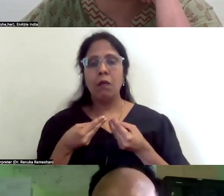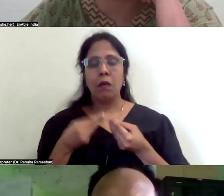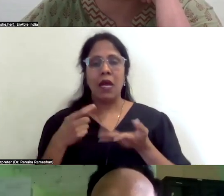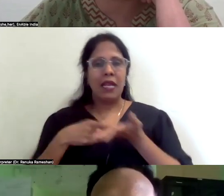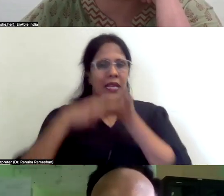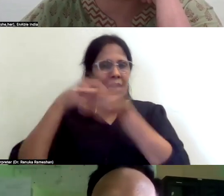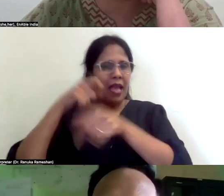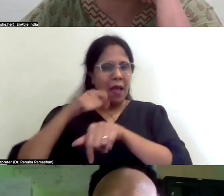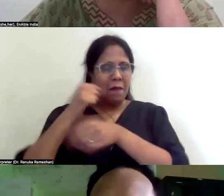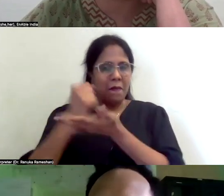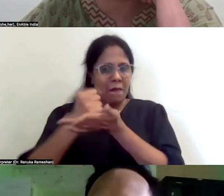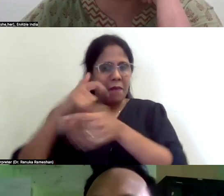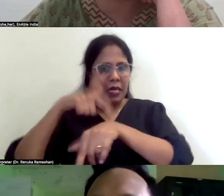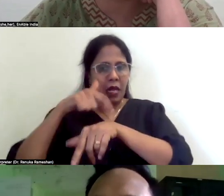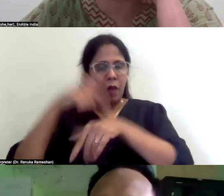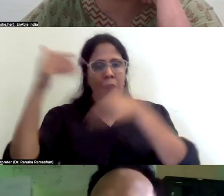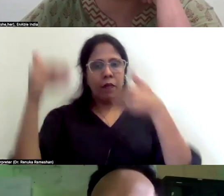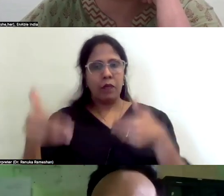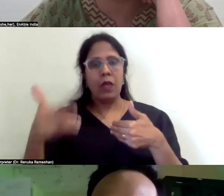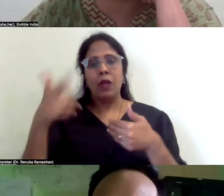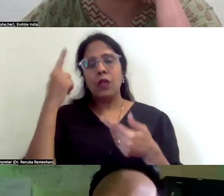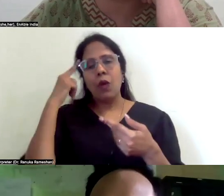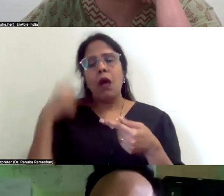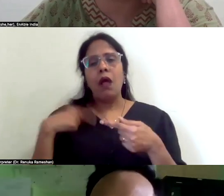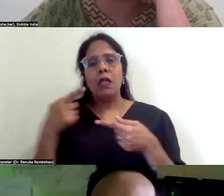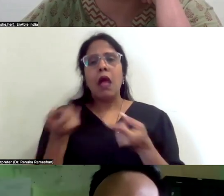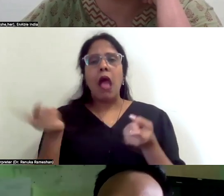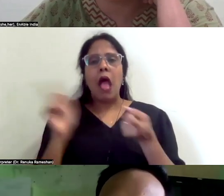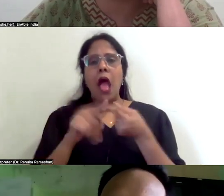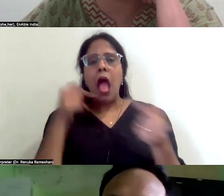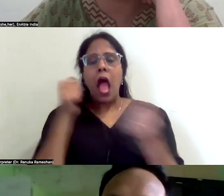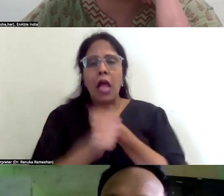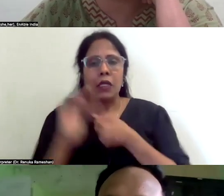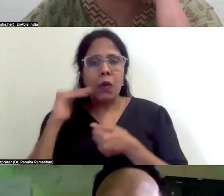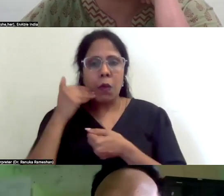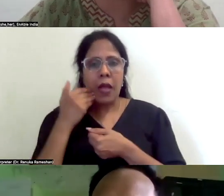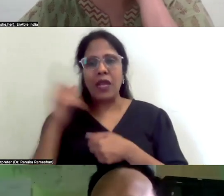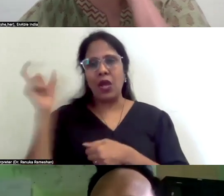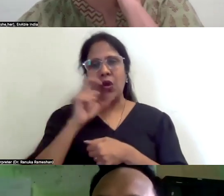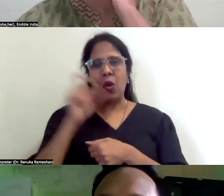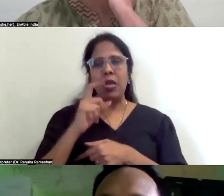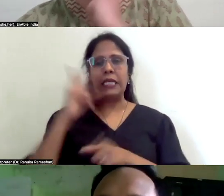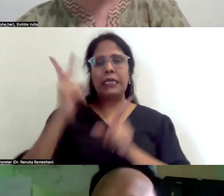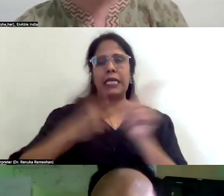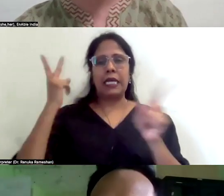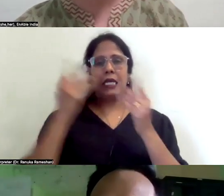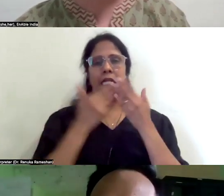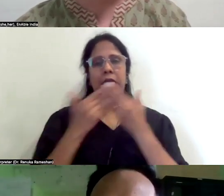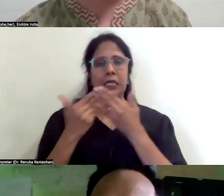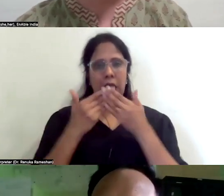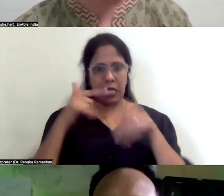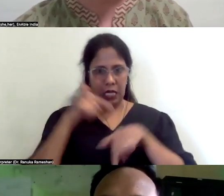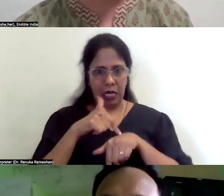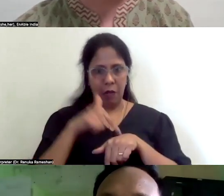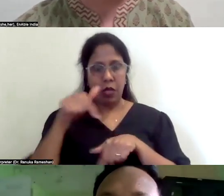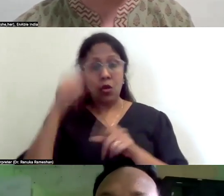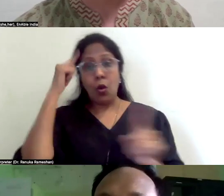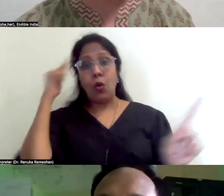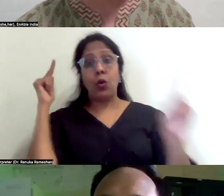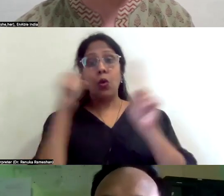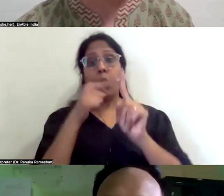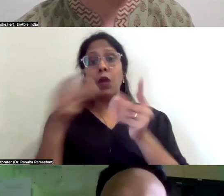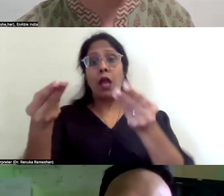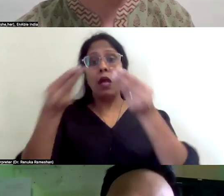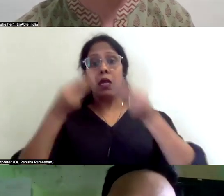I made accident during the second year of my college. So first goal they set that you